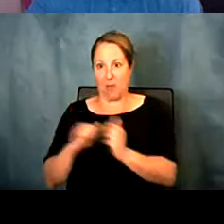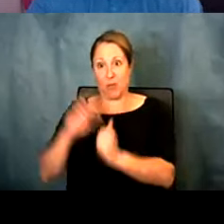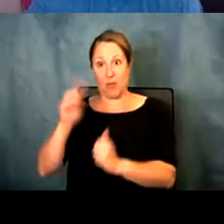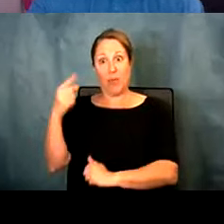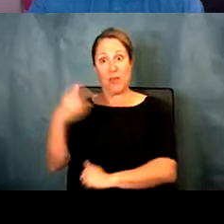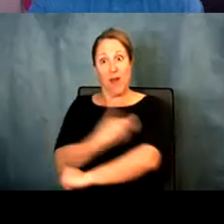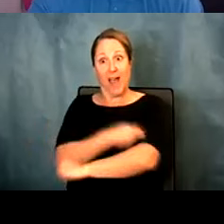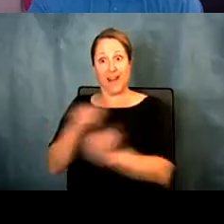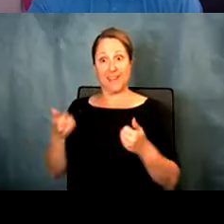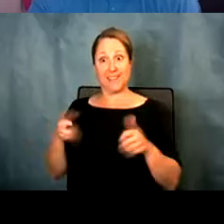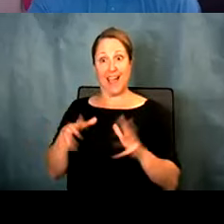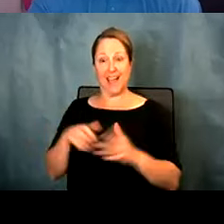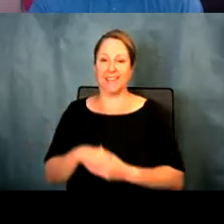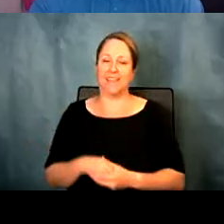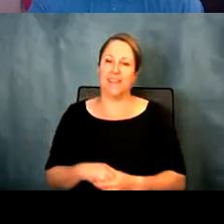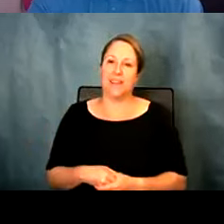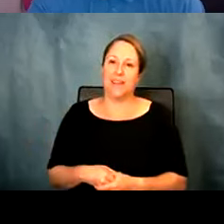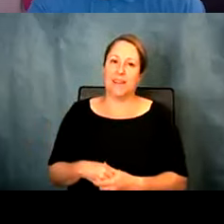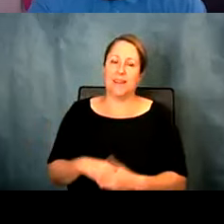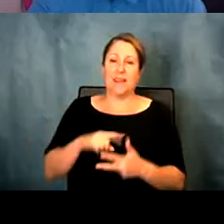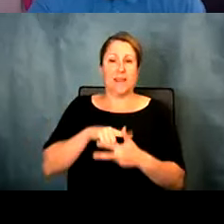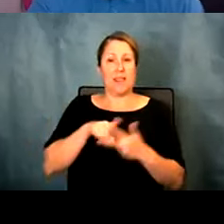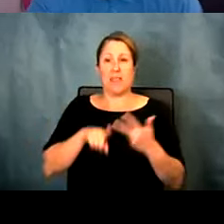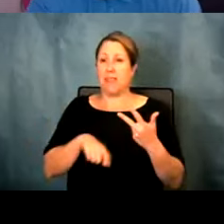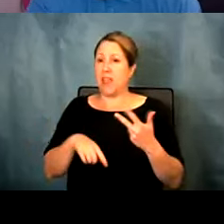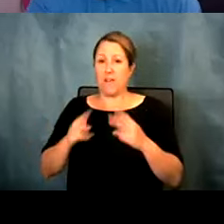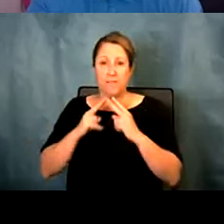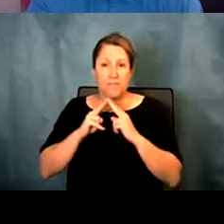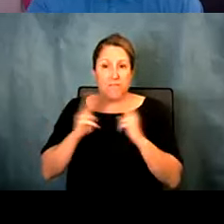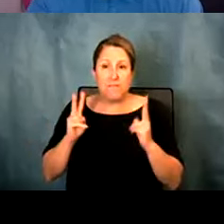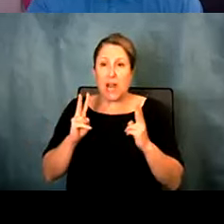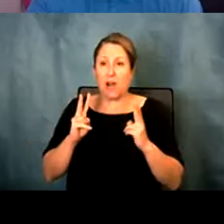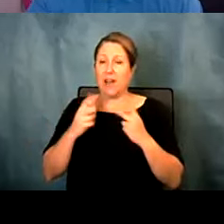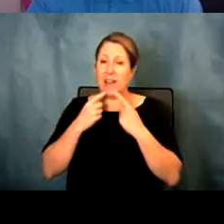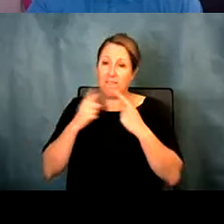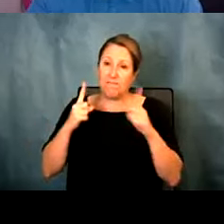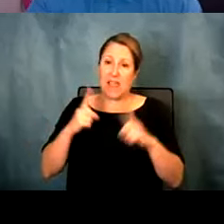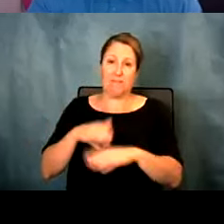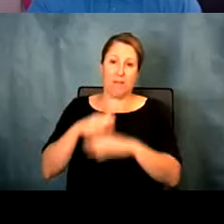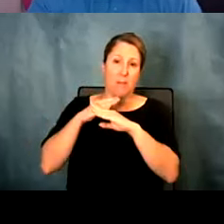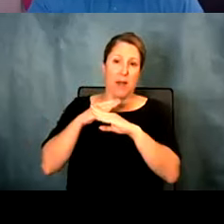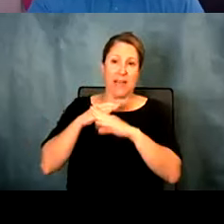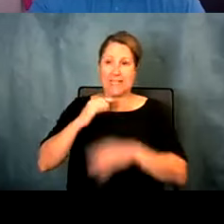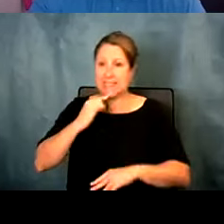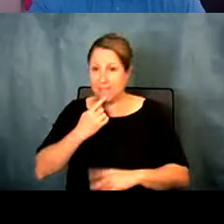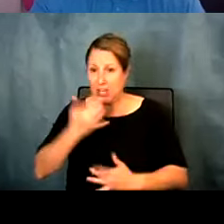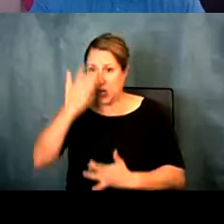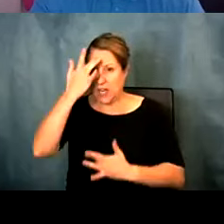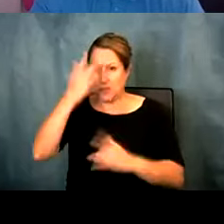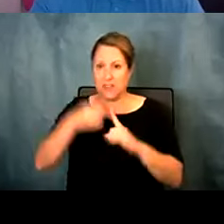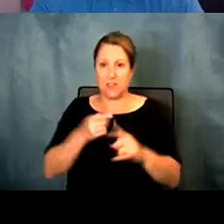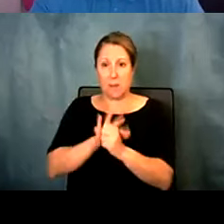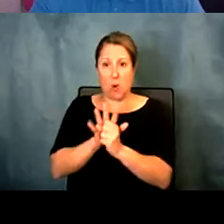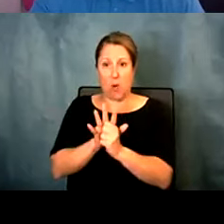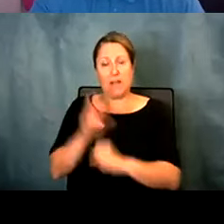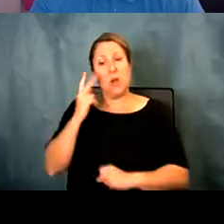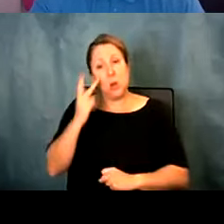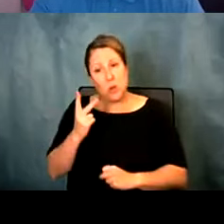effective in preventing COVID-19 severe disease. We are seeing breakthrough infections, but